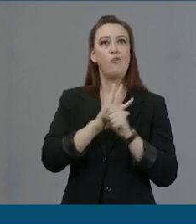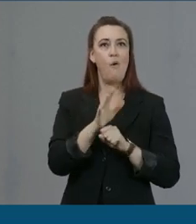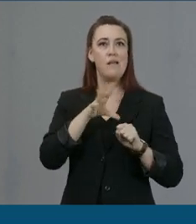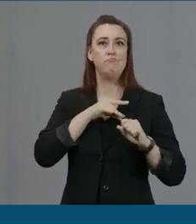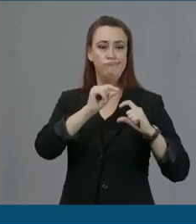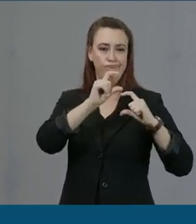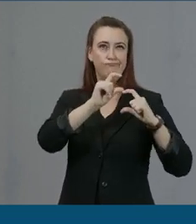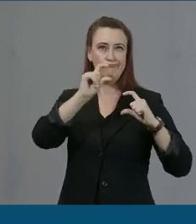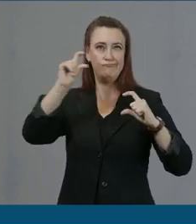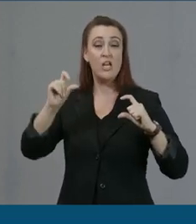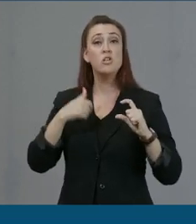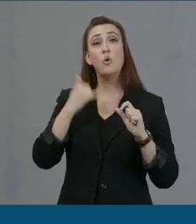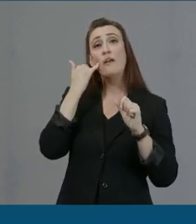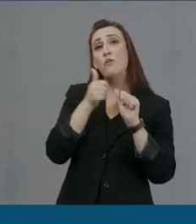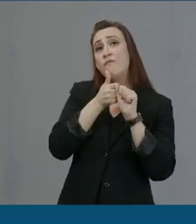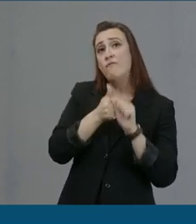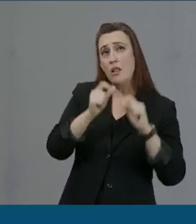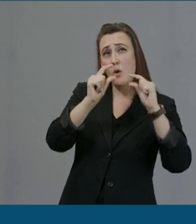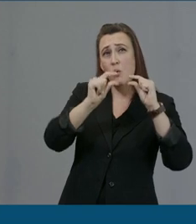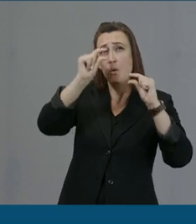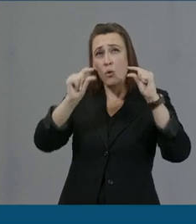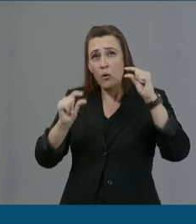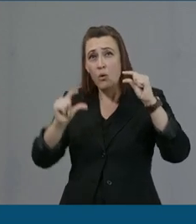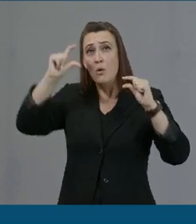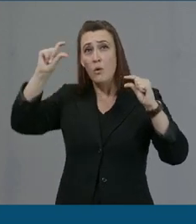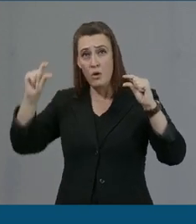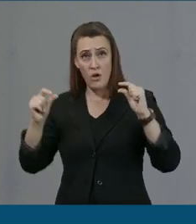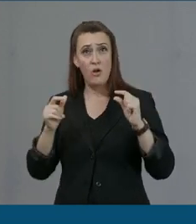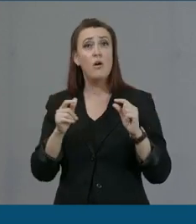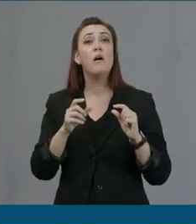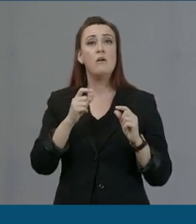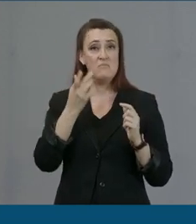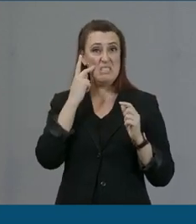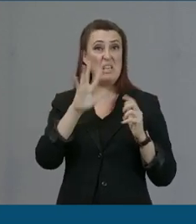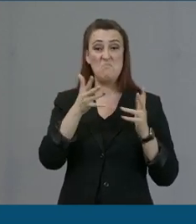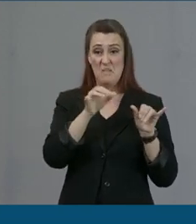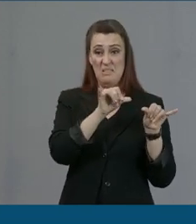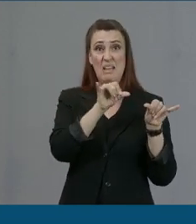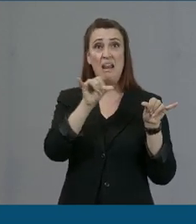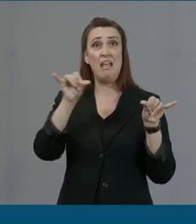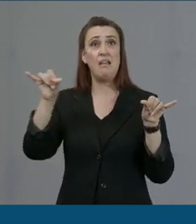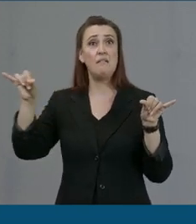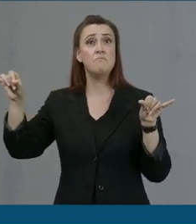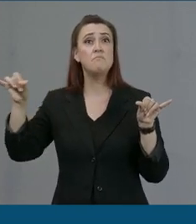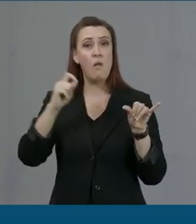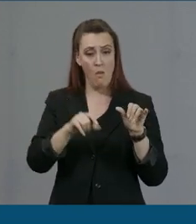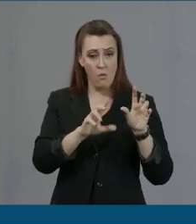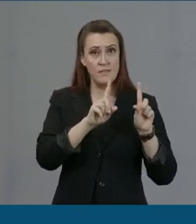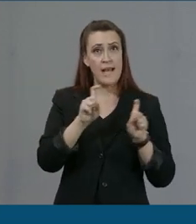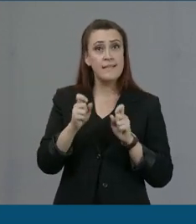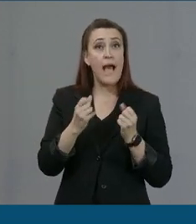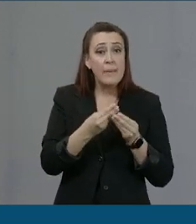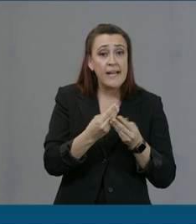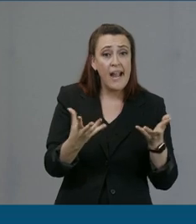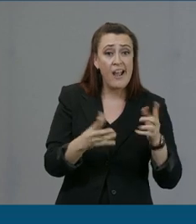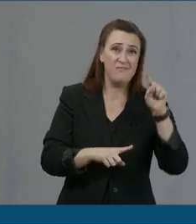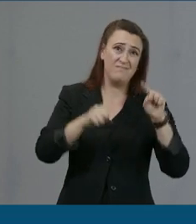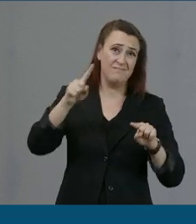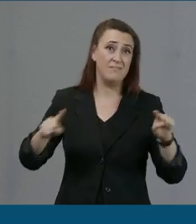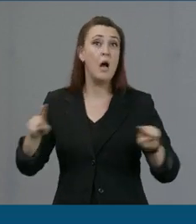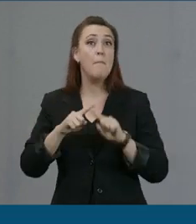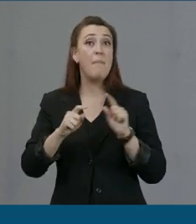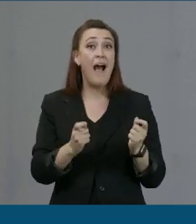the trend line here, you can see that we have been steady across the course of these tests with